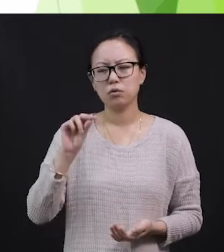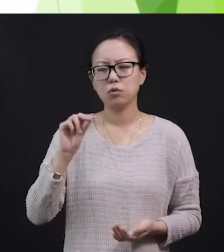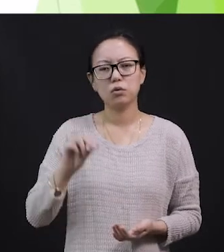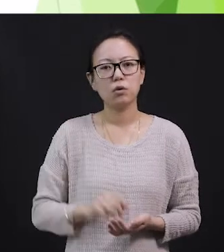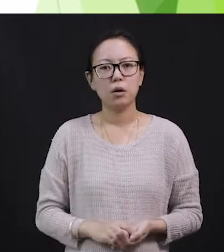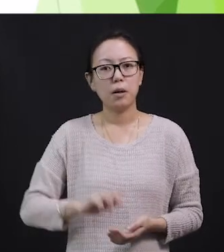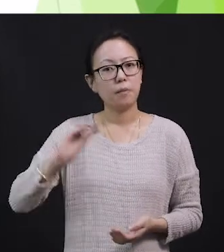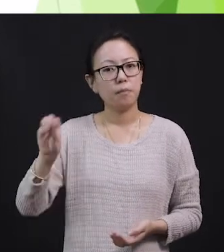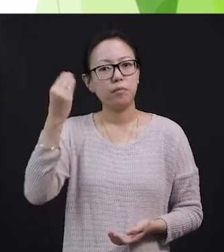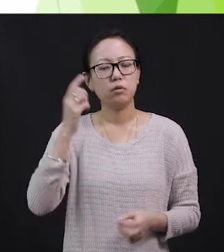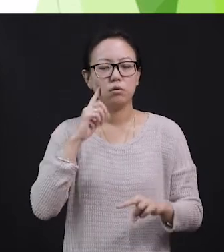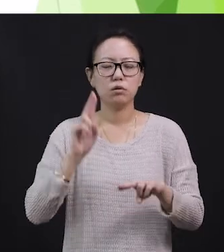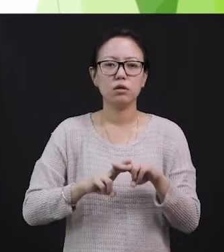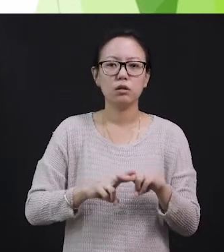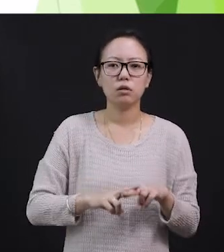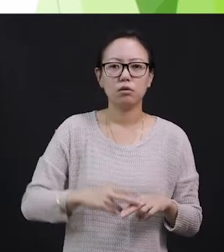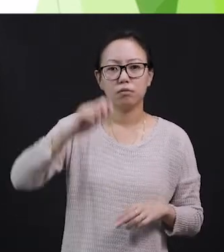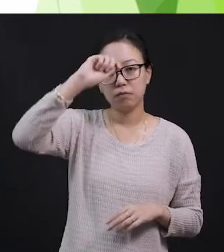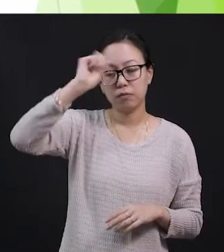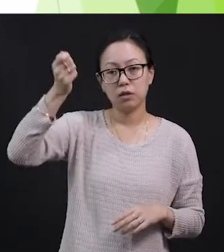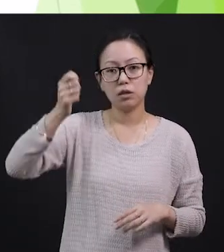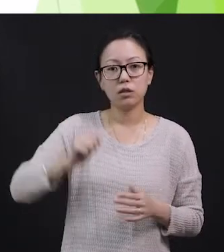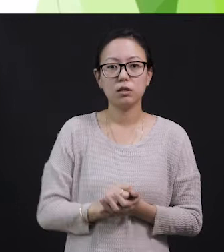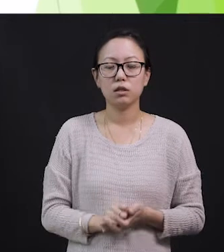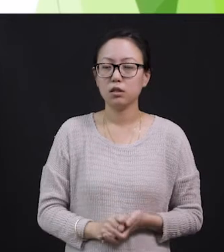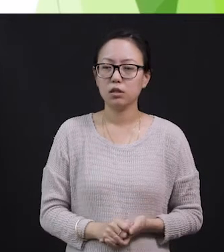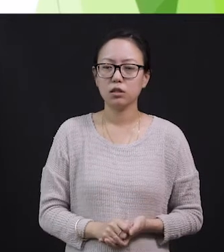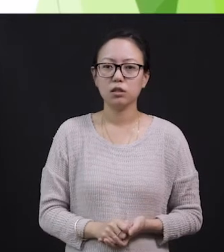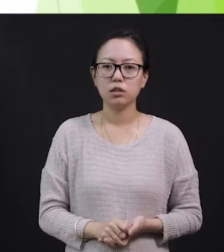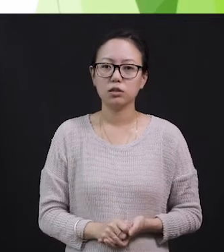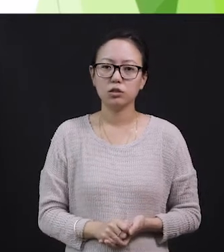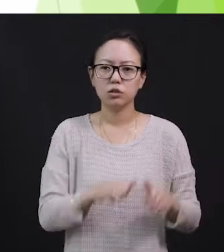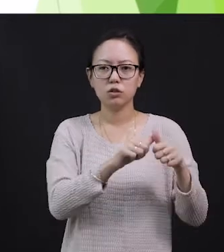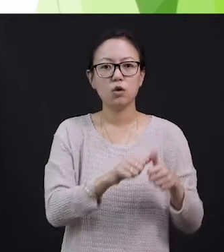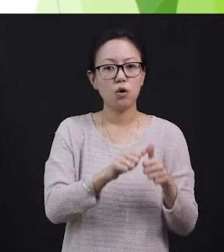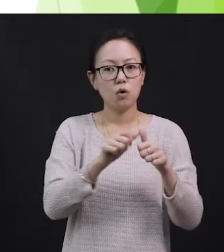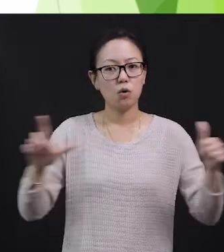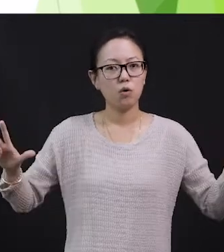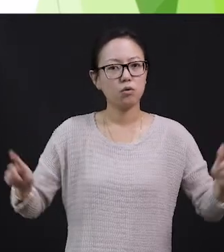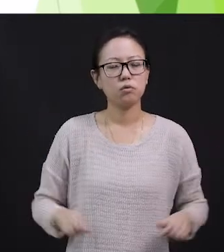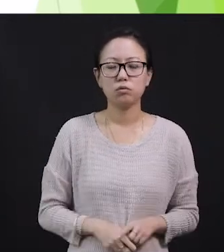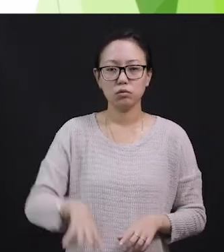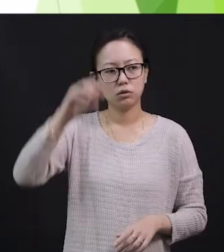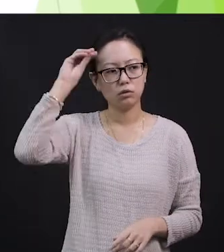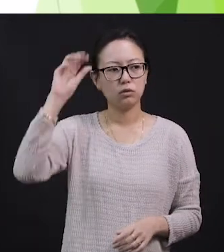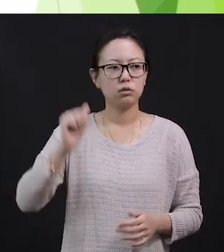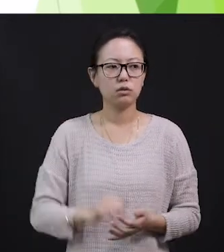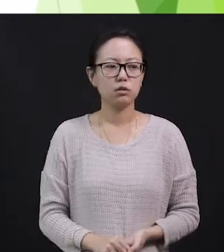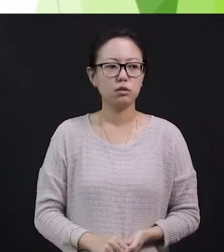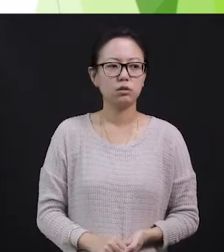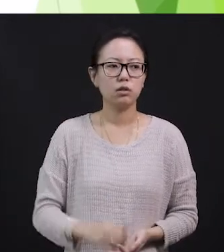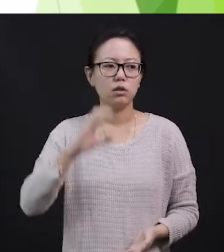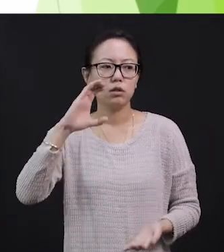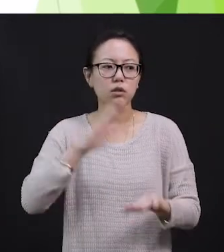the first thing that started was a Charter Act of 1813 that said that all the schools in